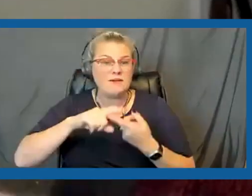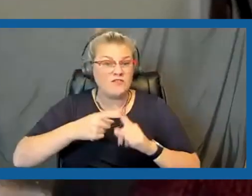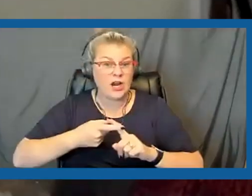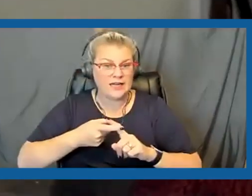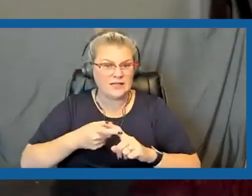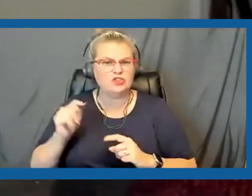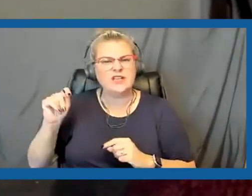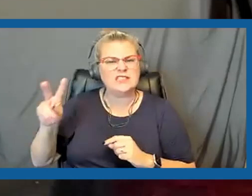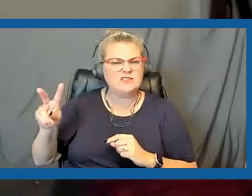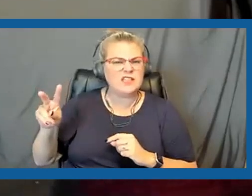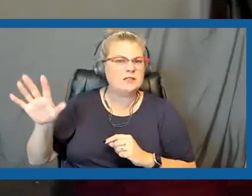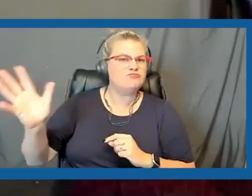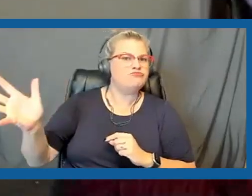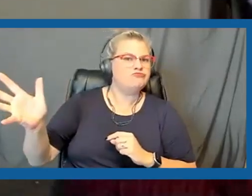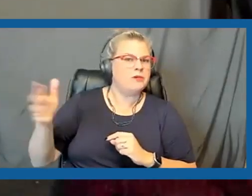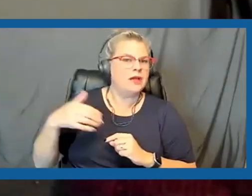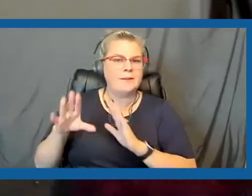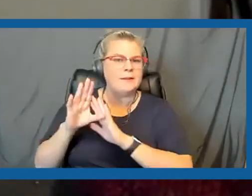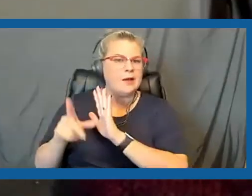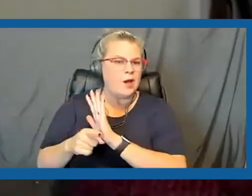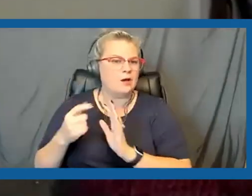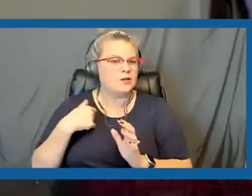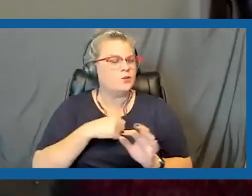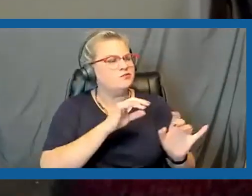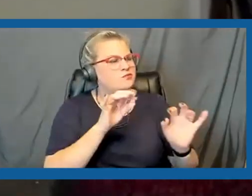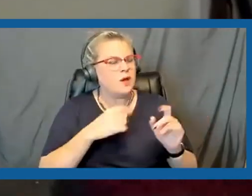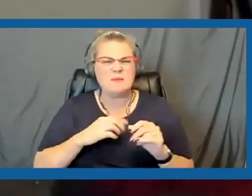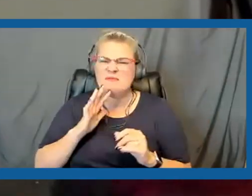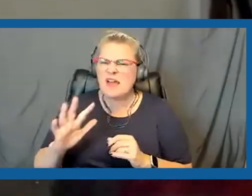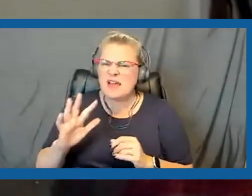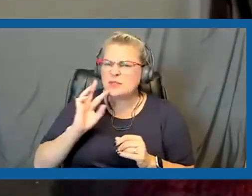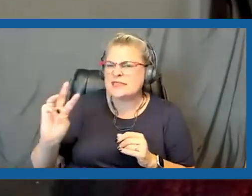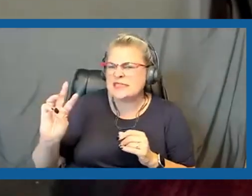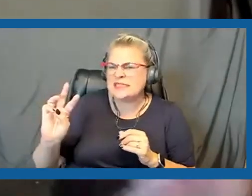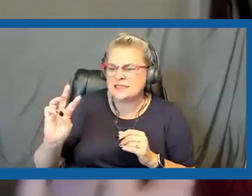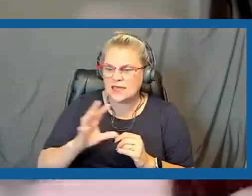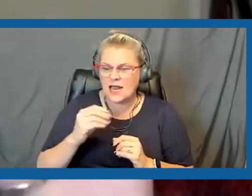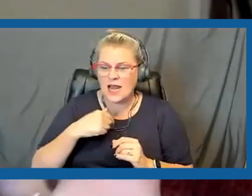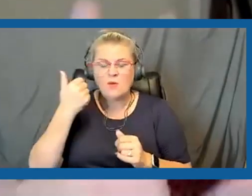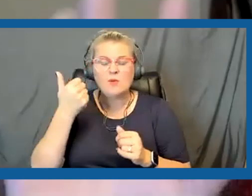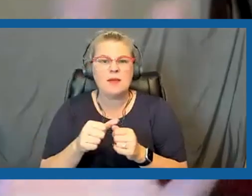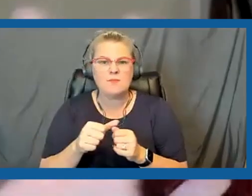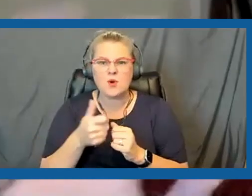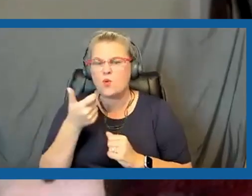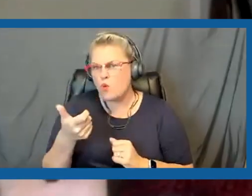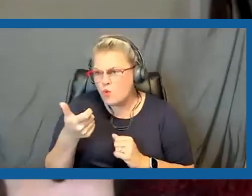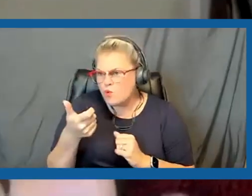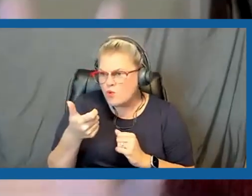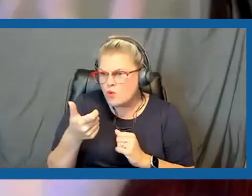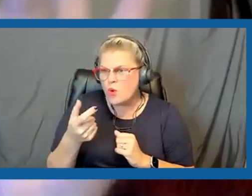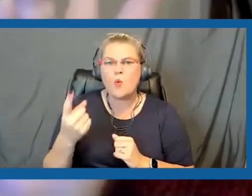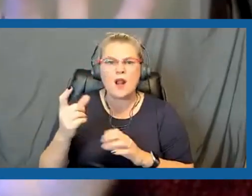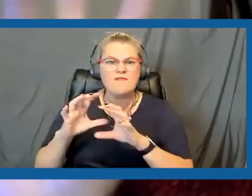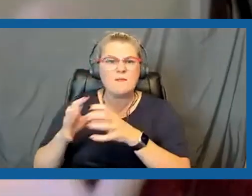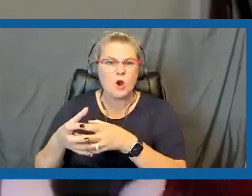TV on just in the background. I was maybe 5 or 6 years old. And I remember watching one of the